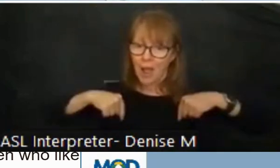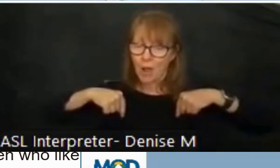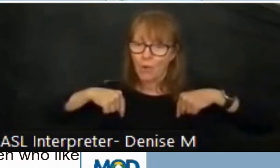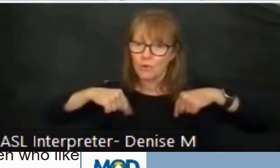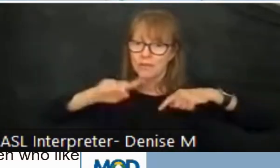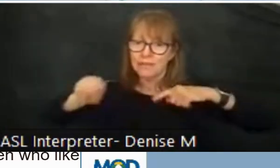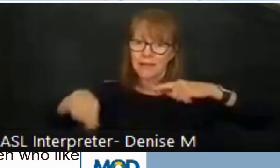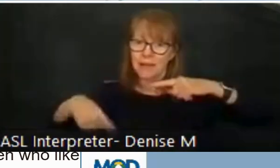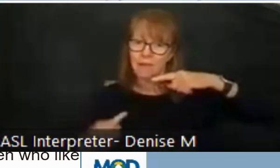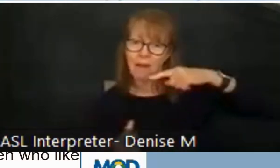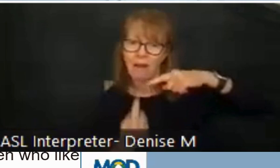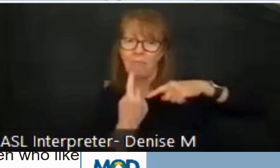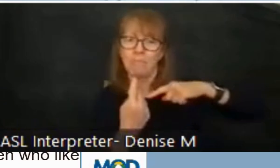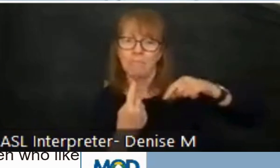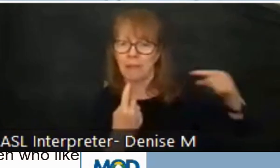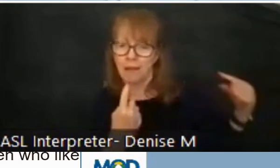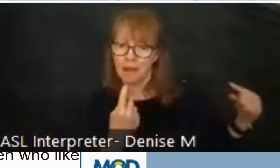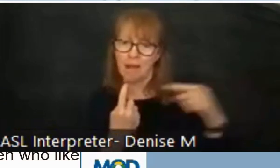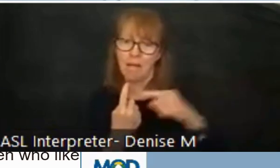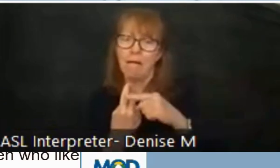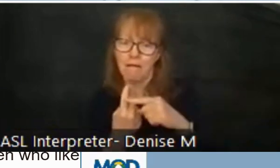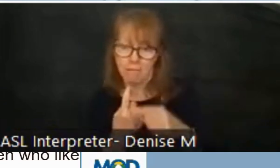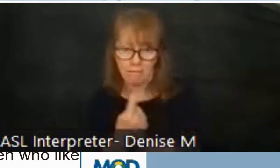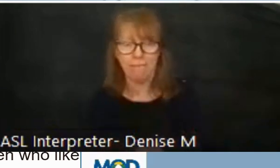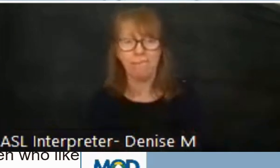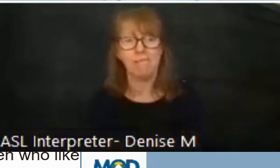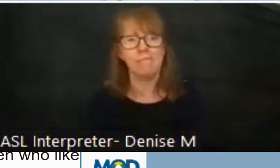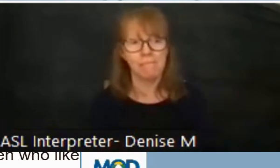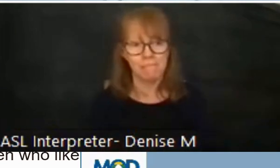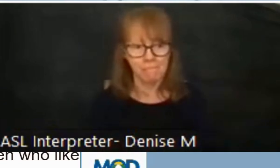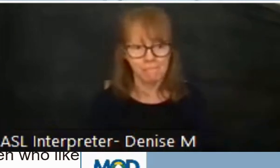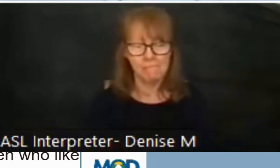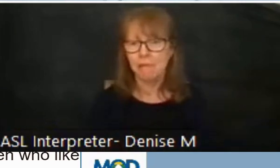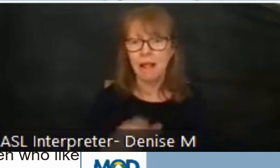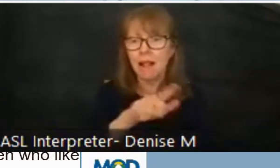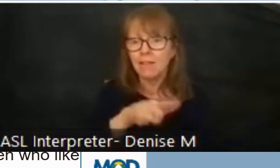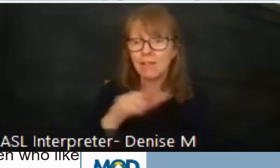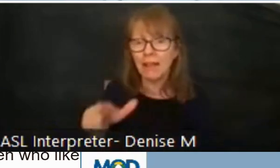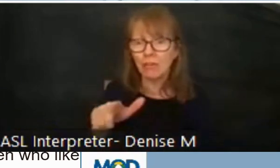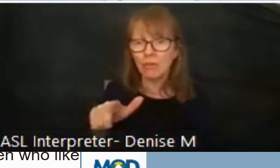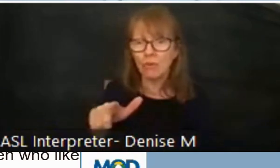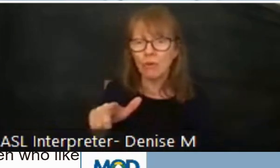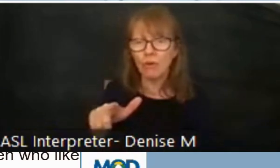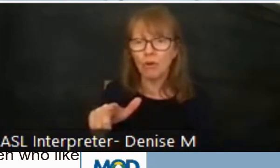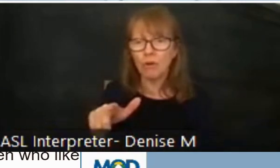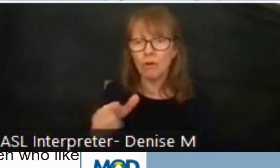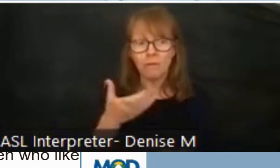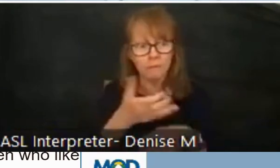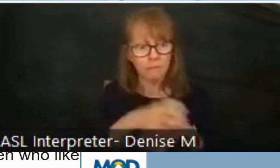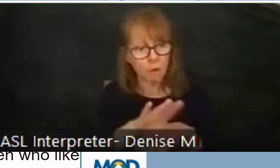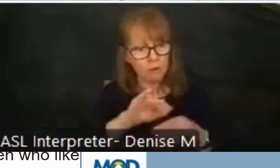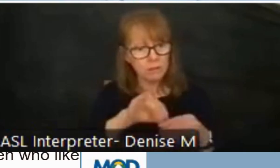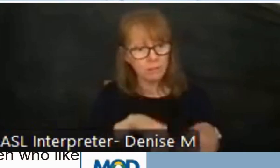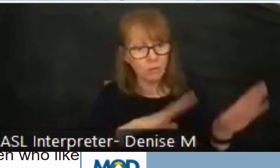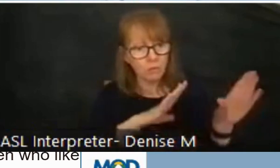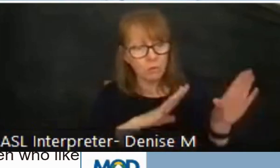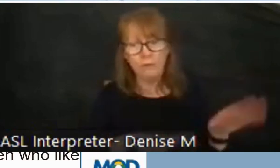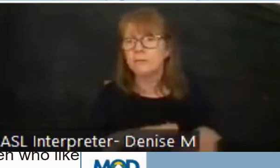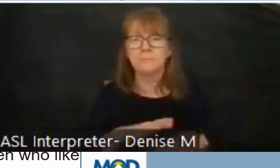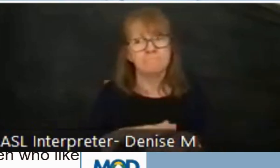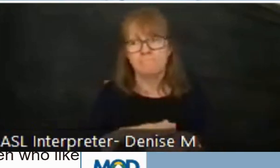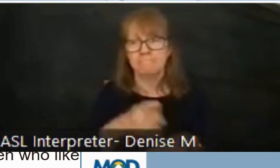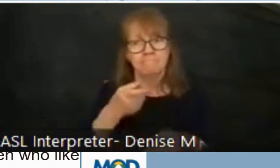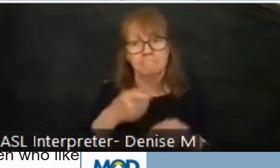directions. But the landlord has no obligation to make someone else move out, so he'll have to wait until a